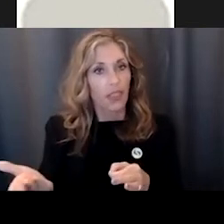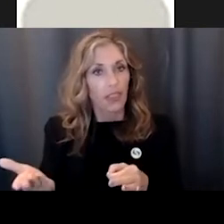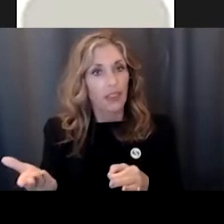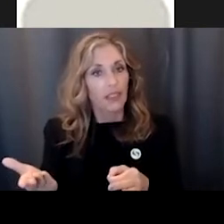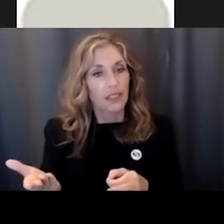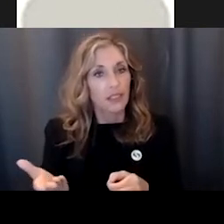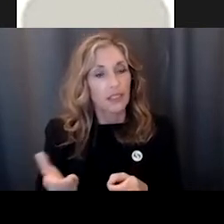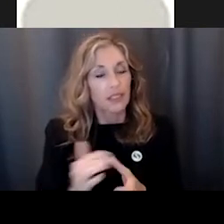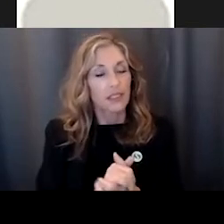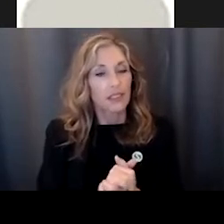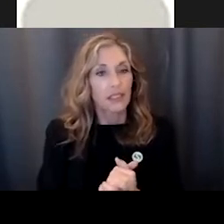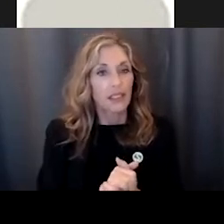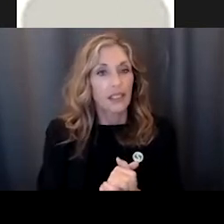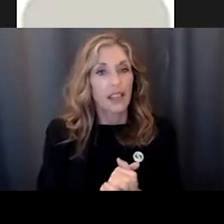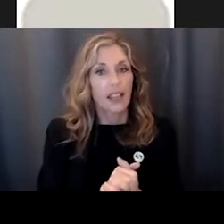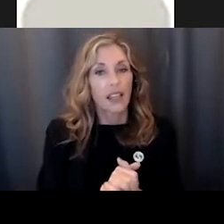simple things. And